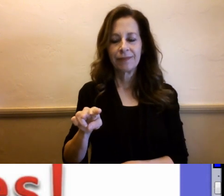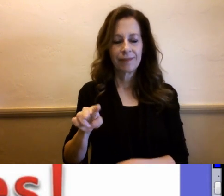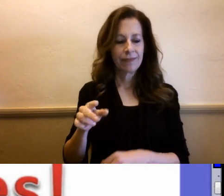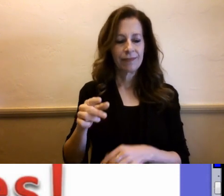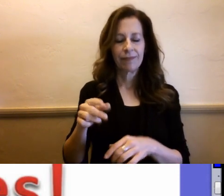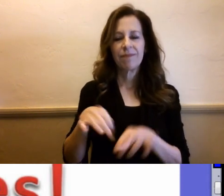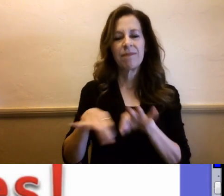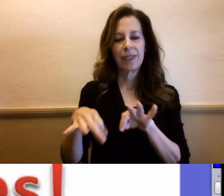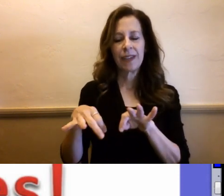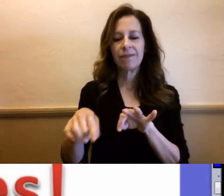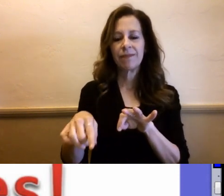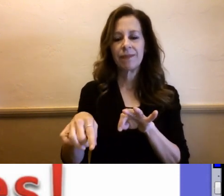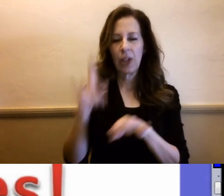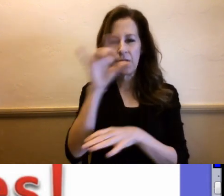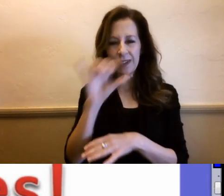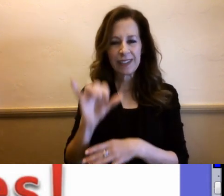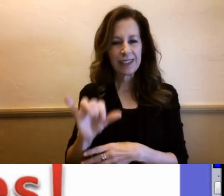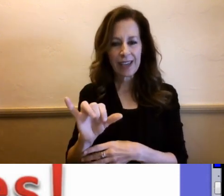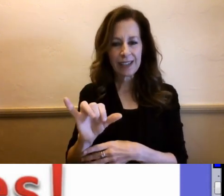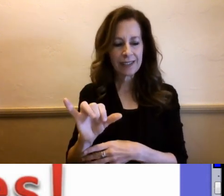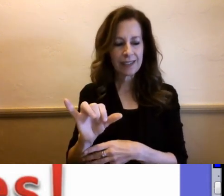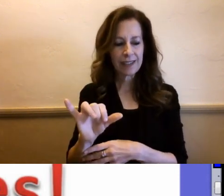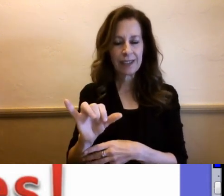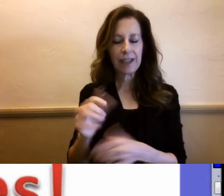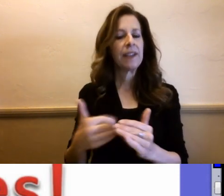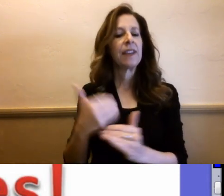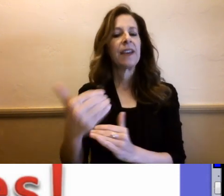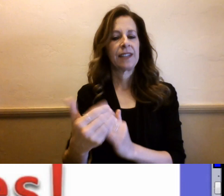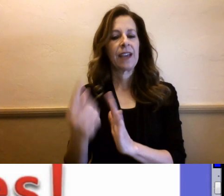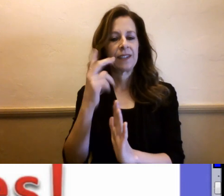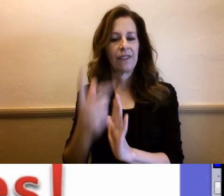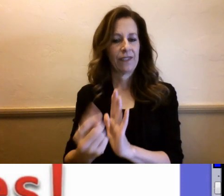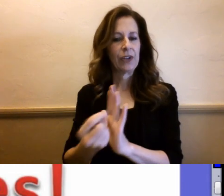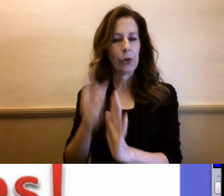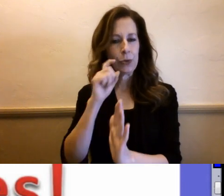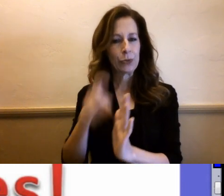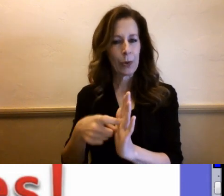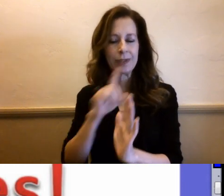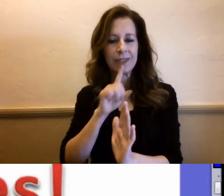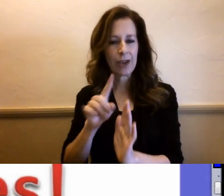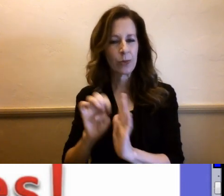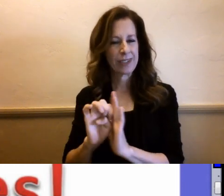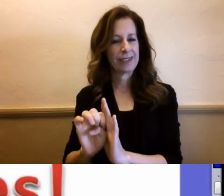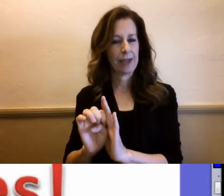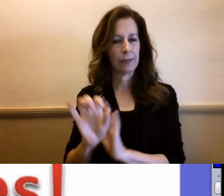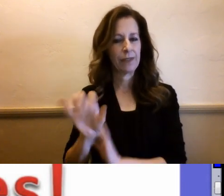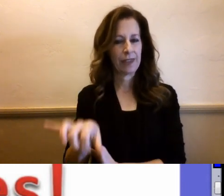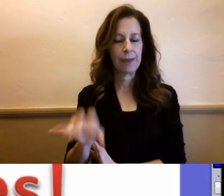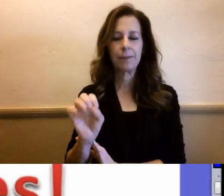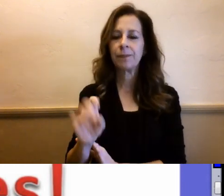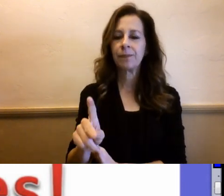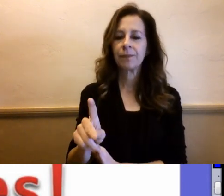sense why it looks like this, right? And soon, if not in this video, in the next video, you'll see actual examples of